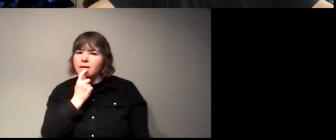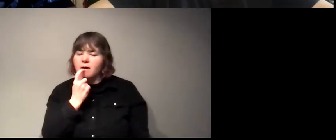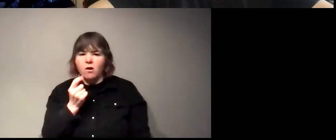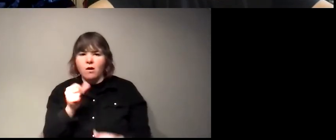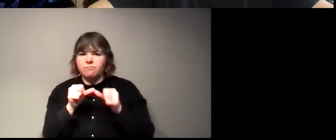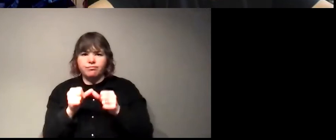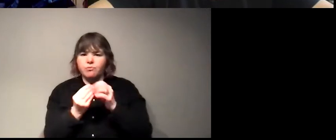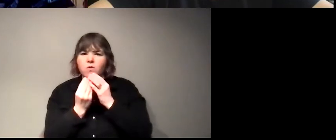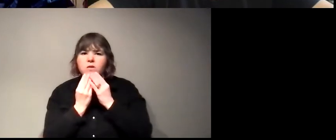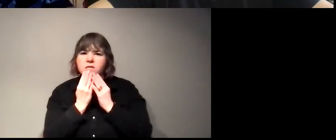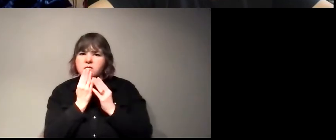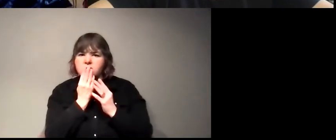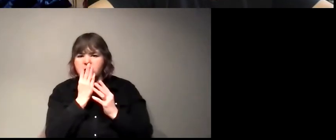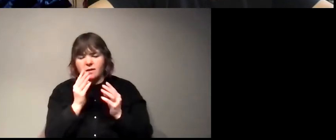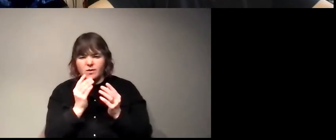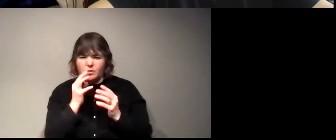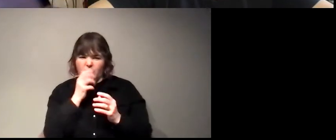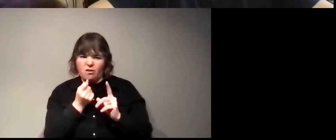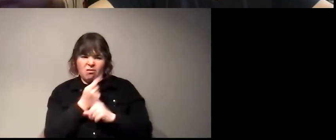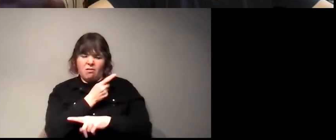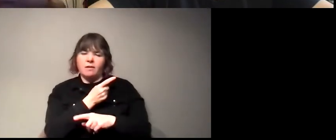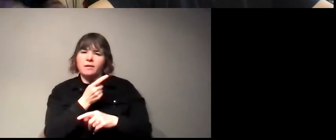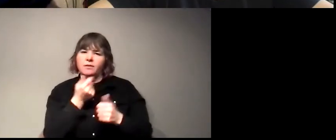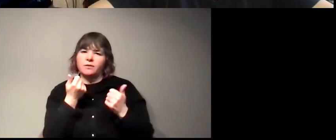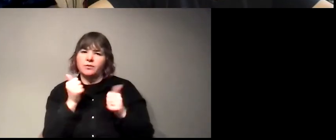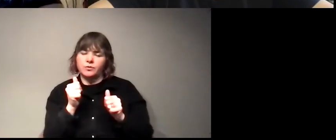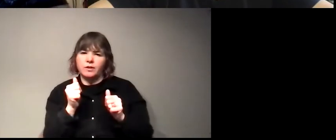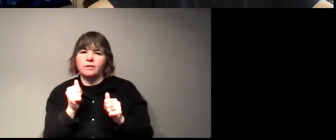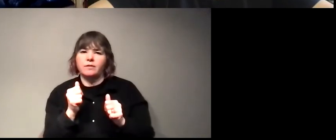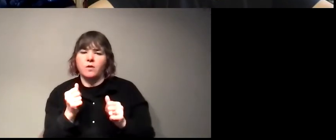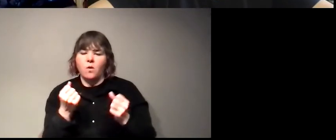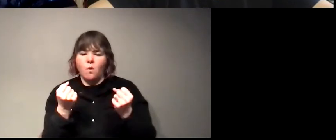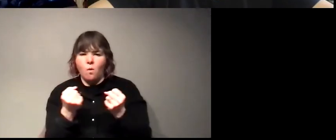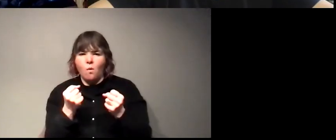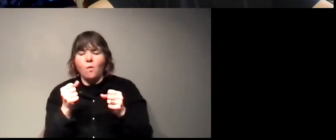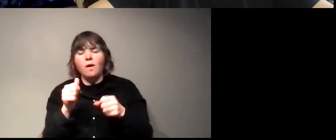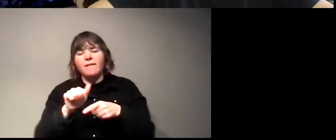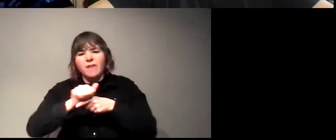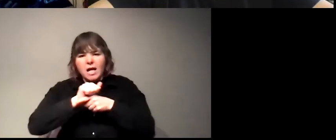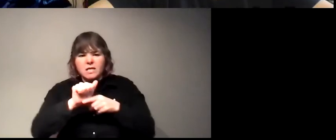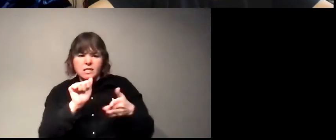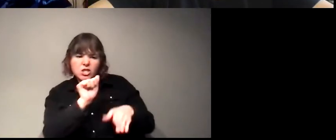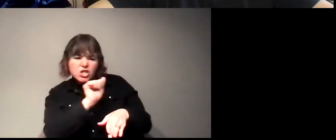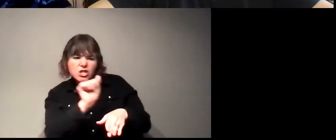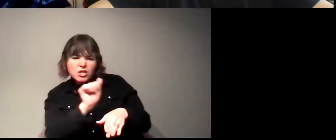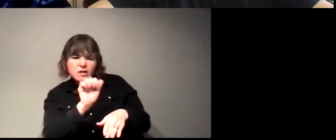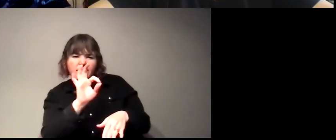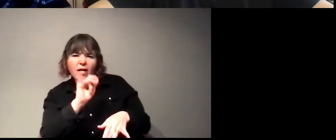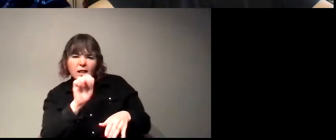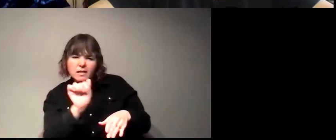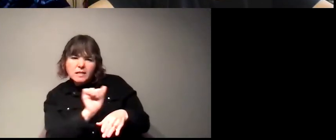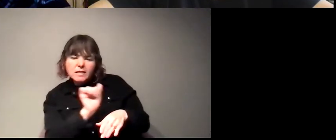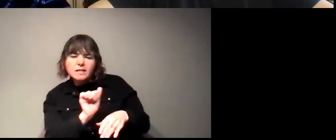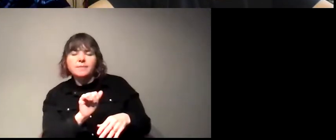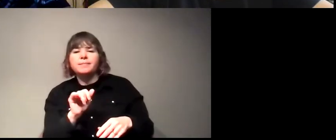So if they start growing in weird, what we can do is to hold them, and then we can try to file down the teeth if they need that. If they